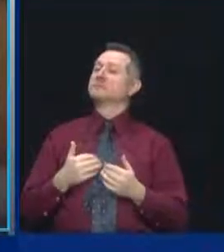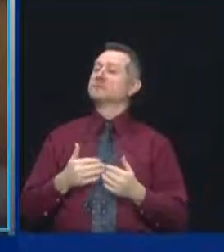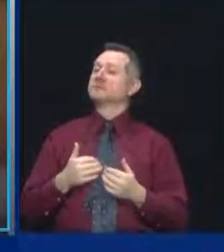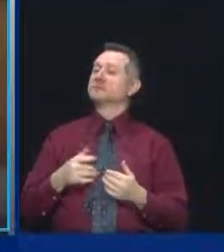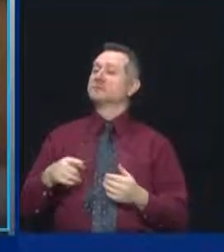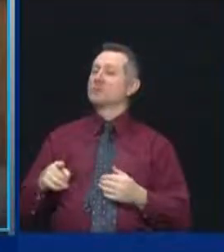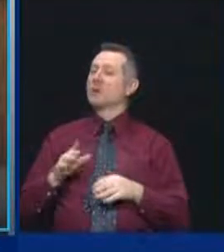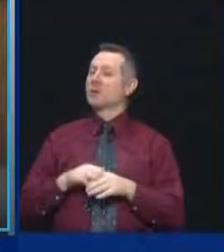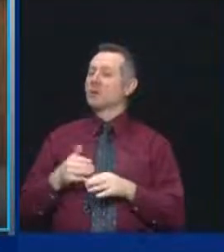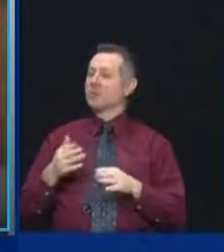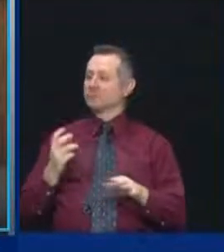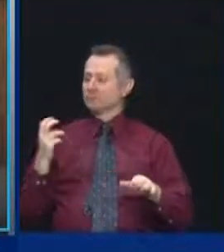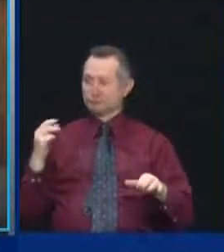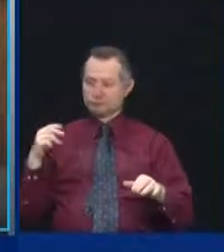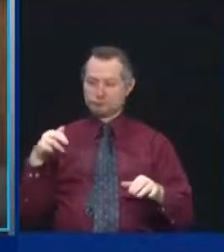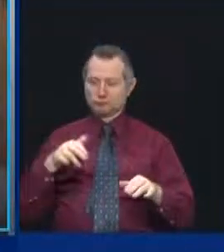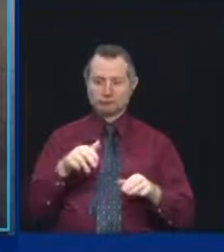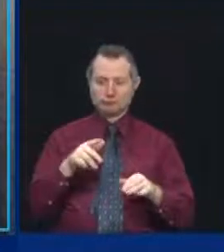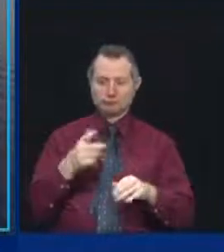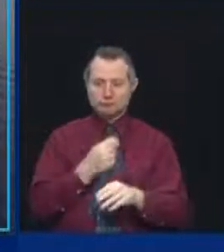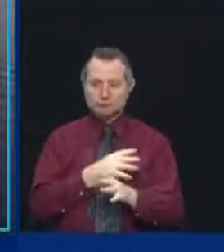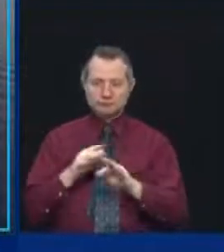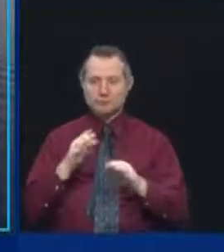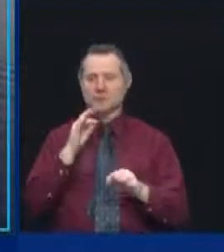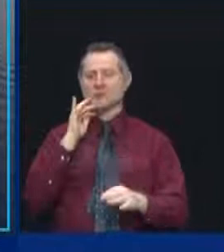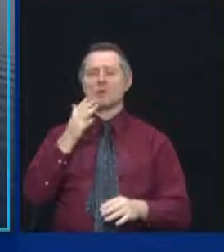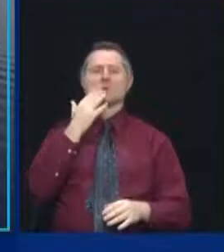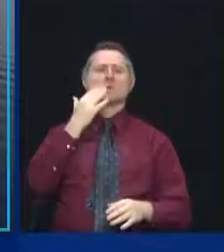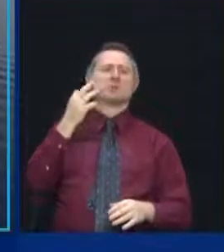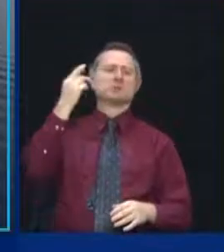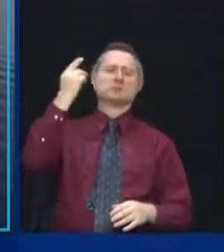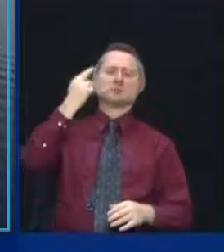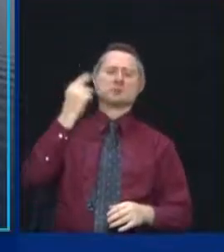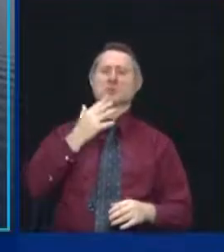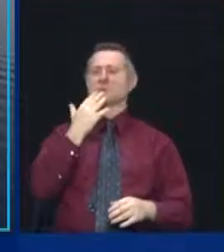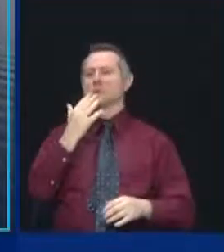easy reason and reminder that we all have to get a vaccine.